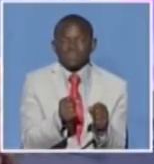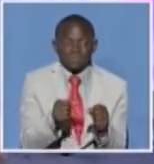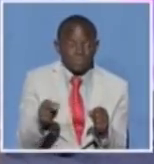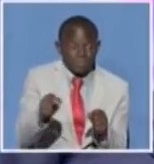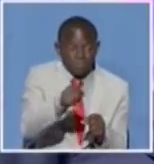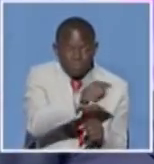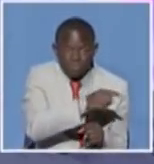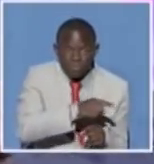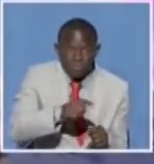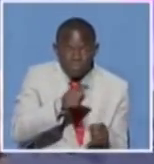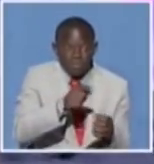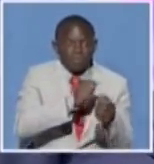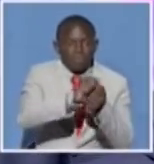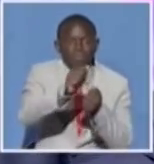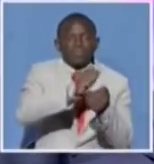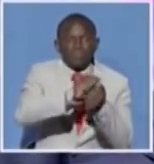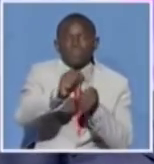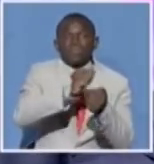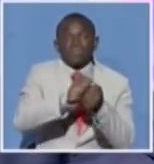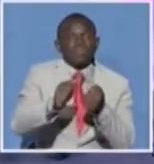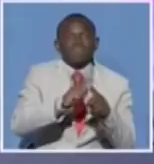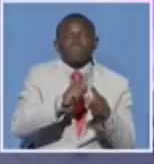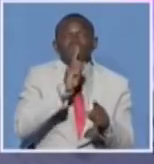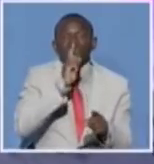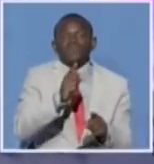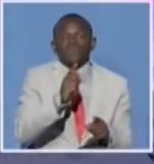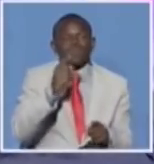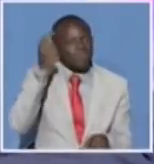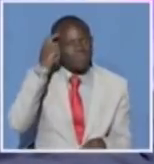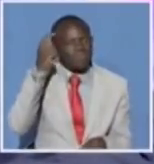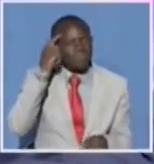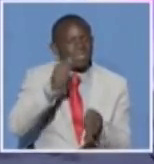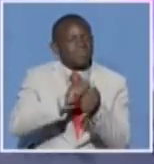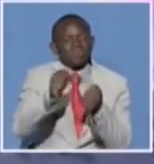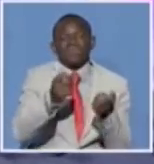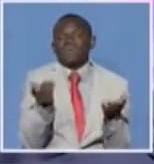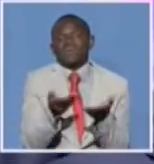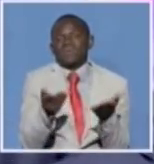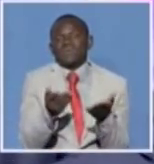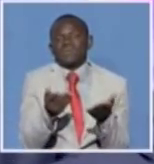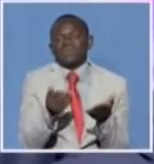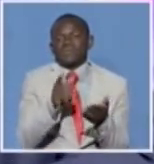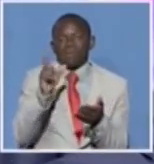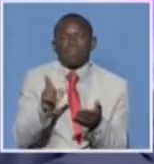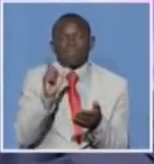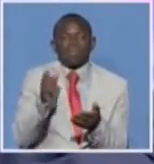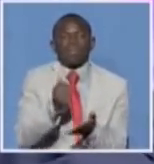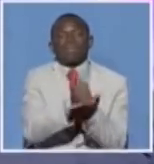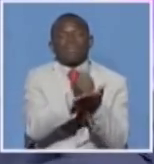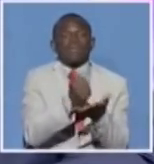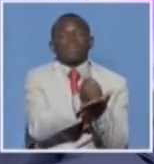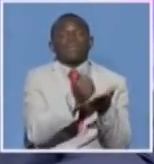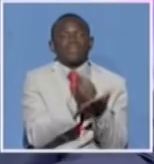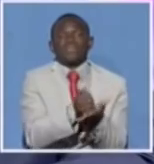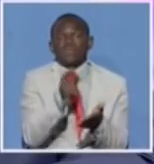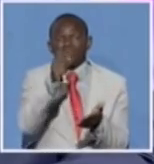these materials which are not genuine. And therefore, you are deceiving even the education system, which is a very